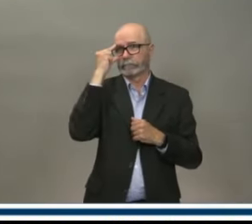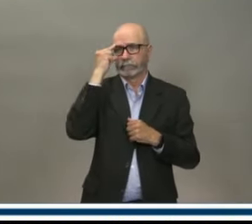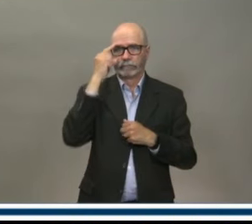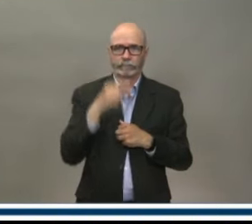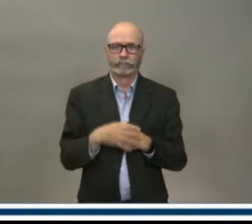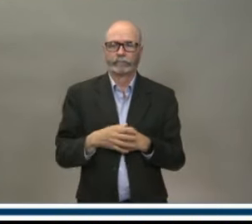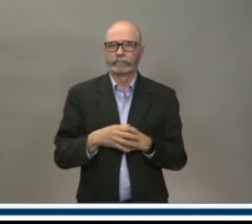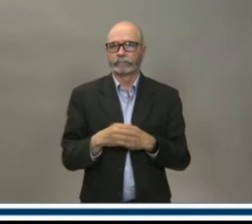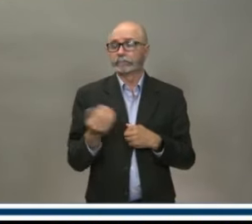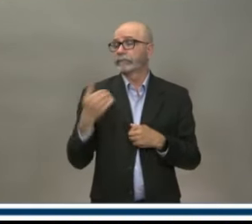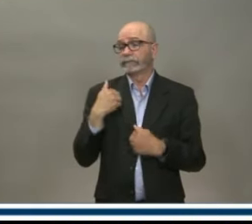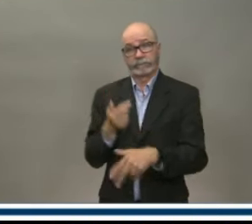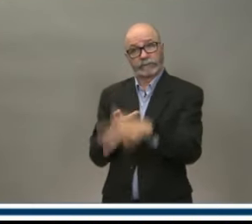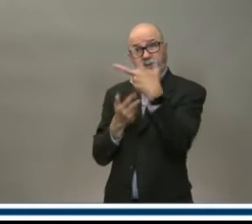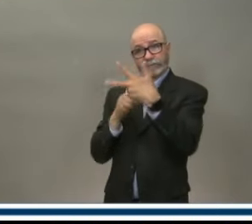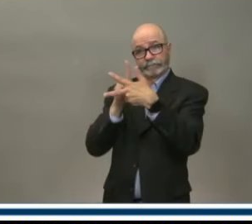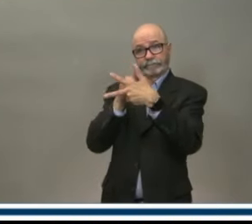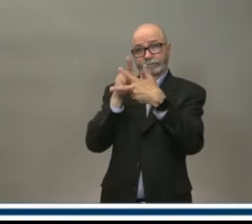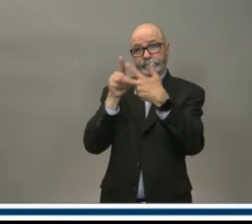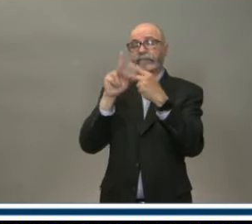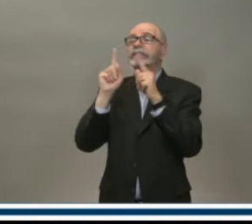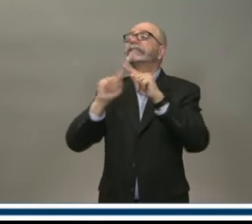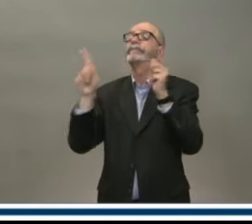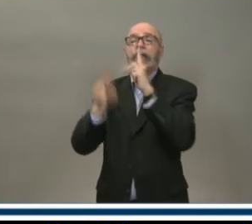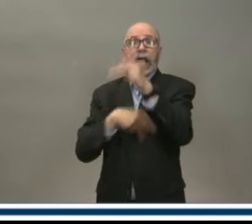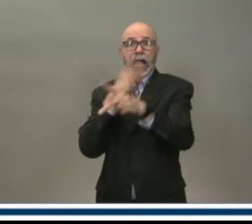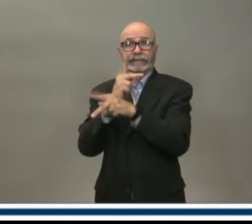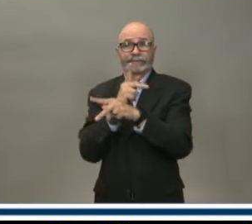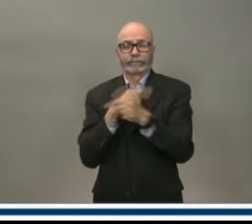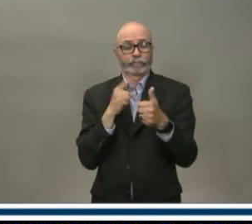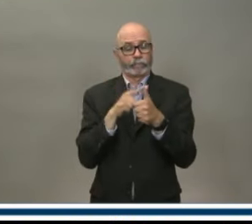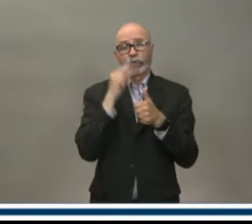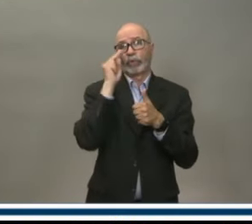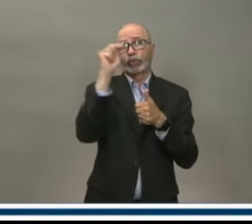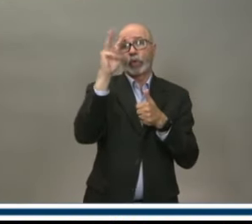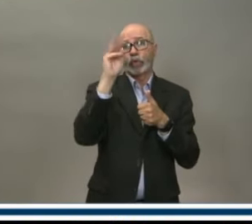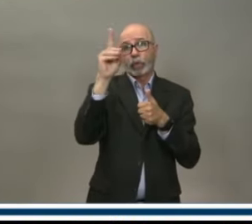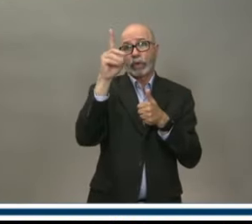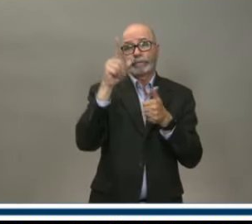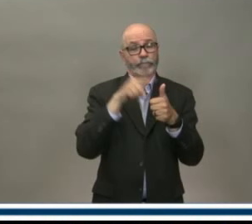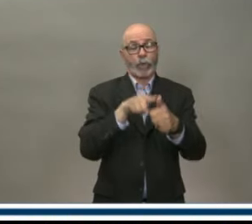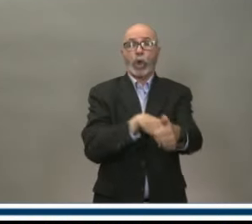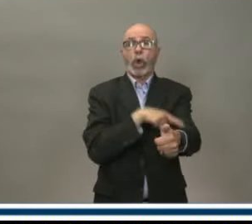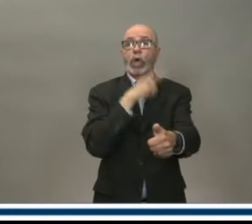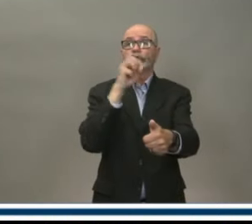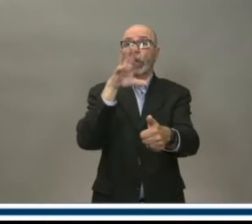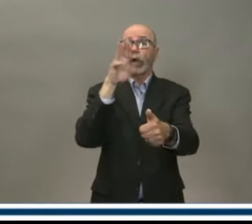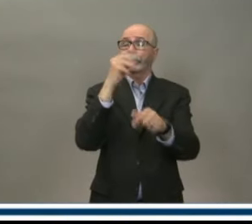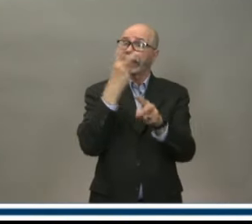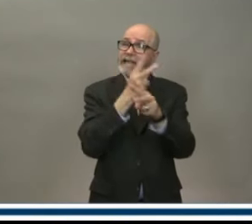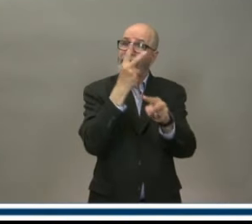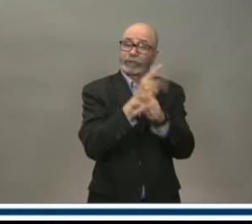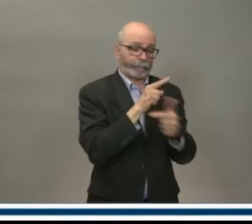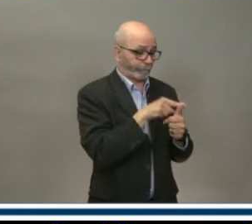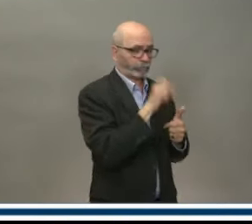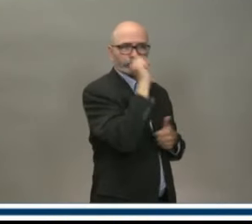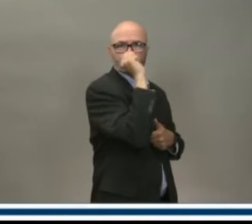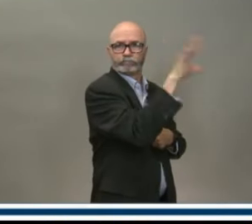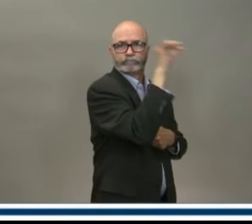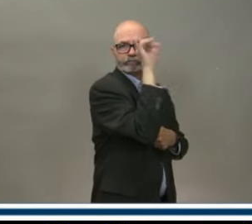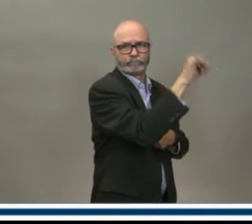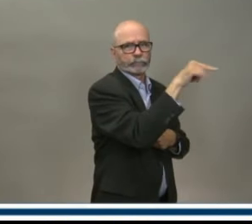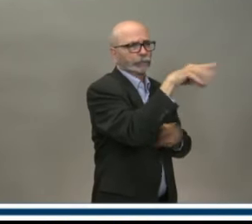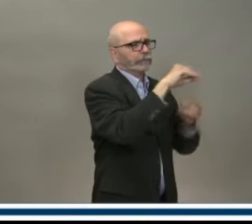living arrangements in that whole Northwood complex. There is the long-term care facility beds where the outbreak is happening. There are